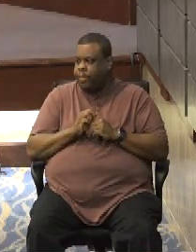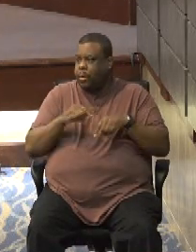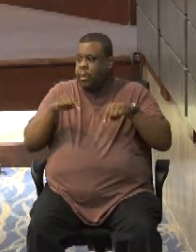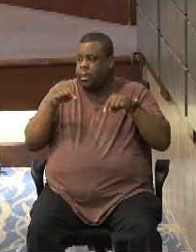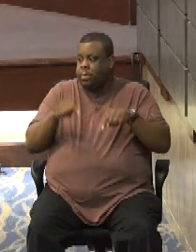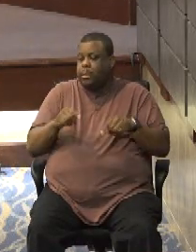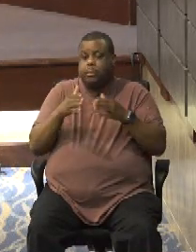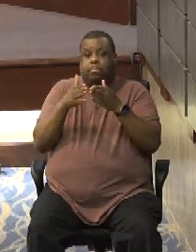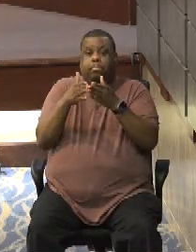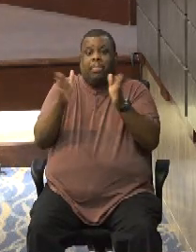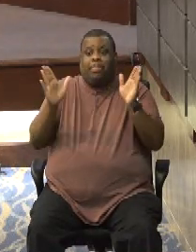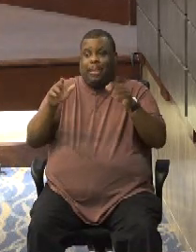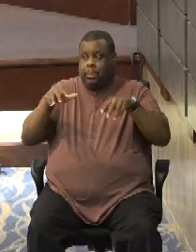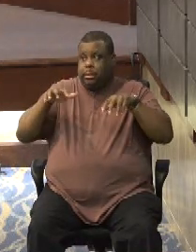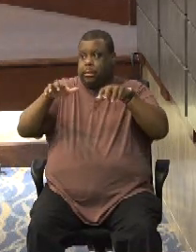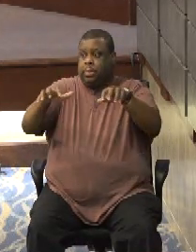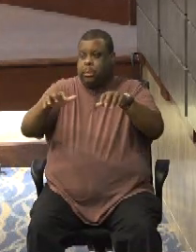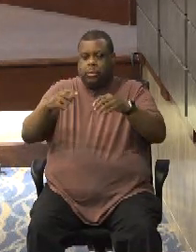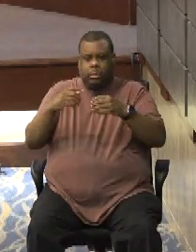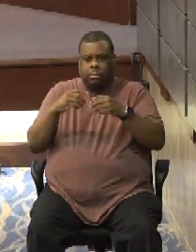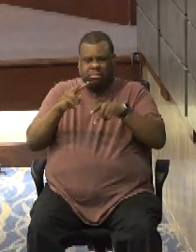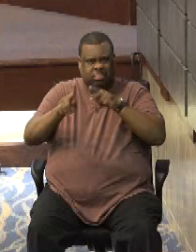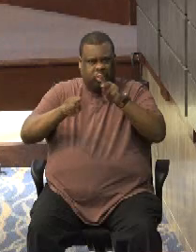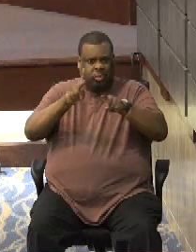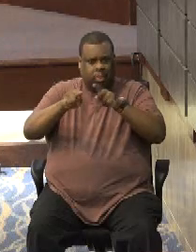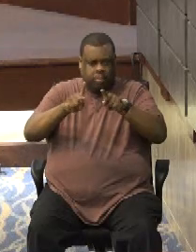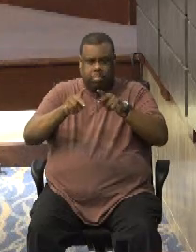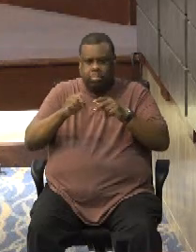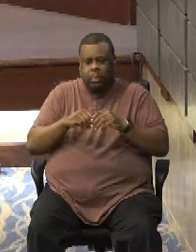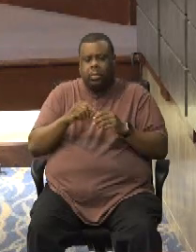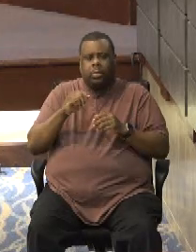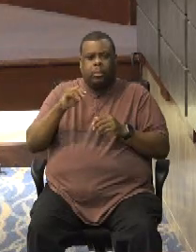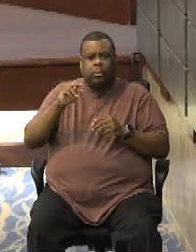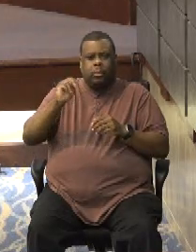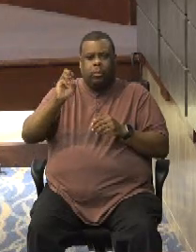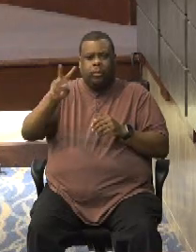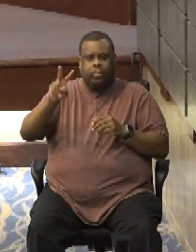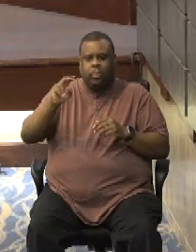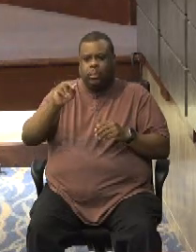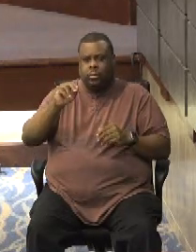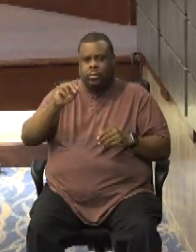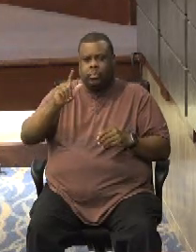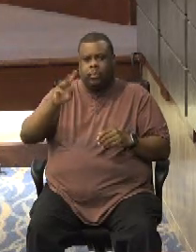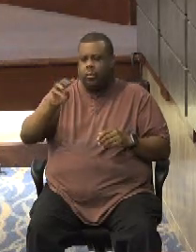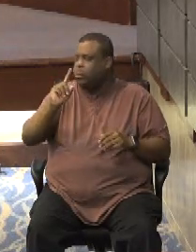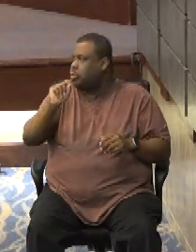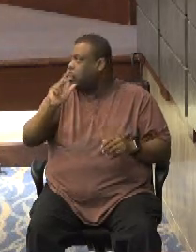hearing was published in the Waco Tribune Herald on November 4th of